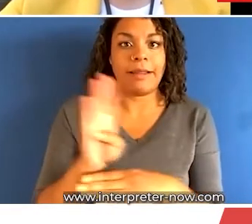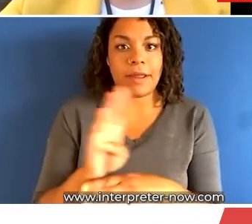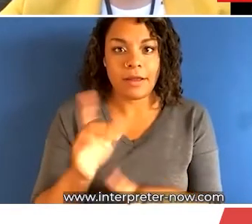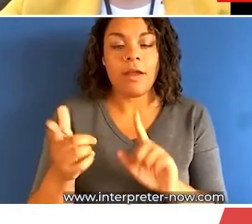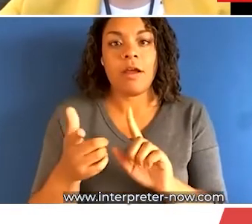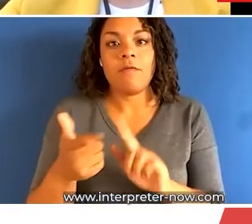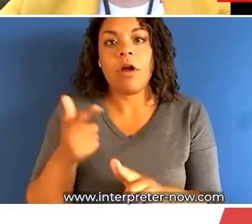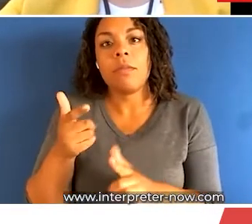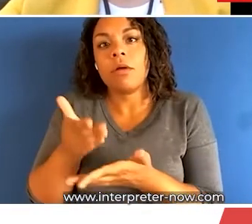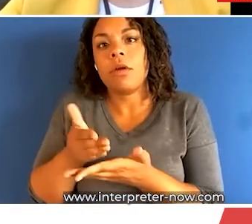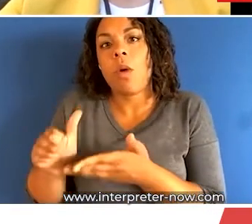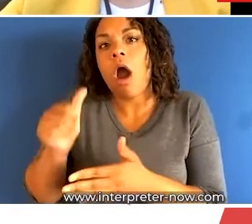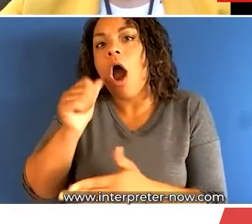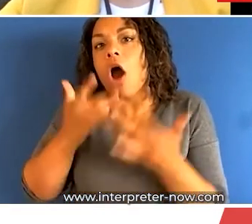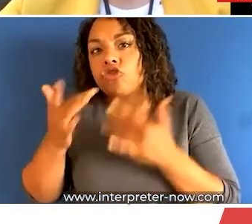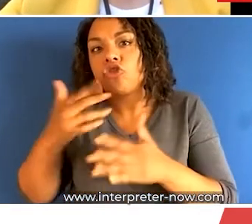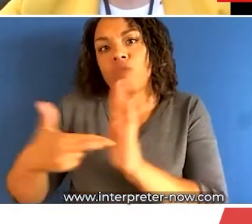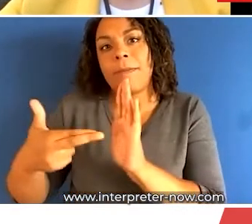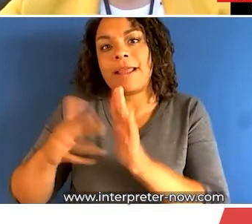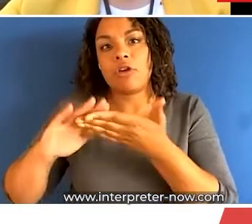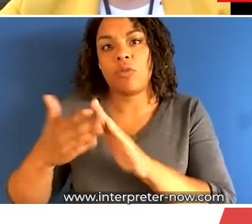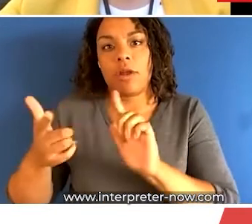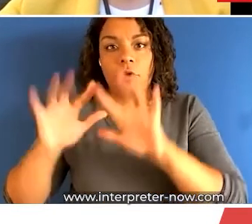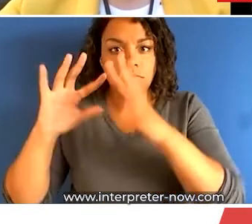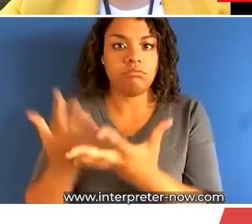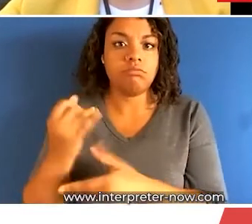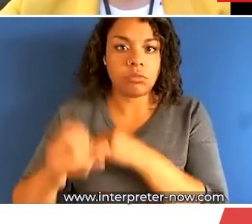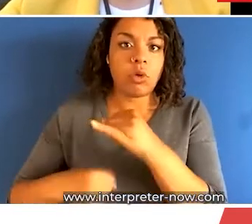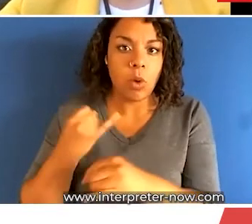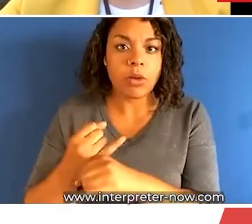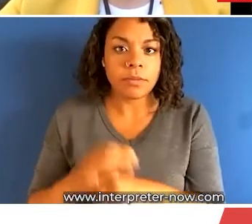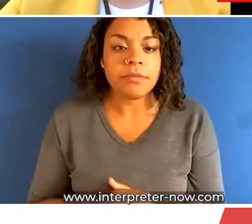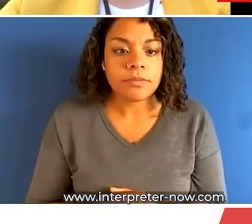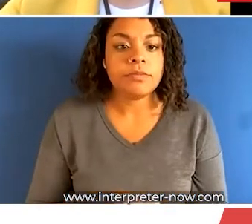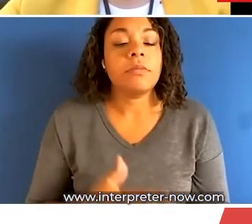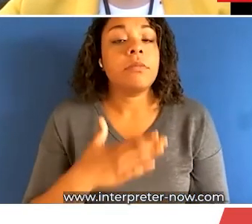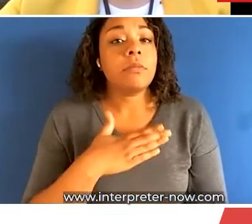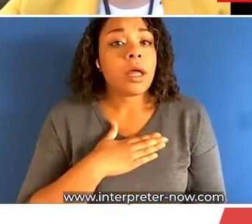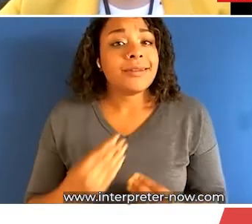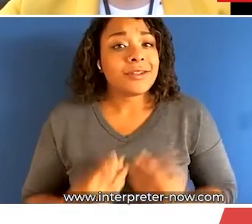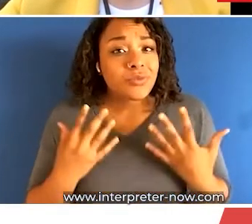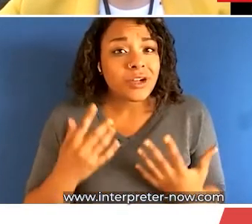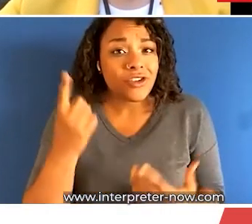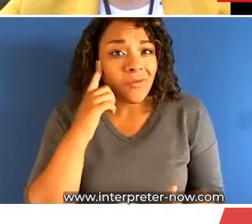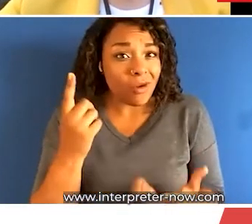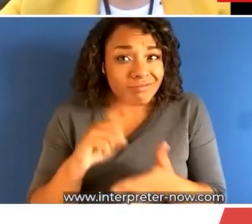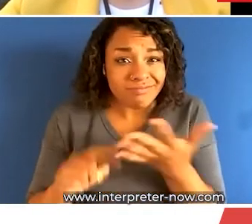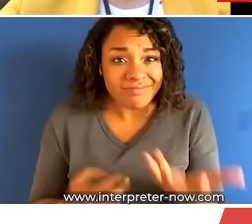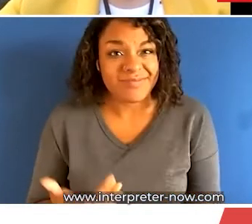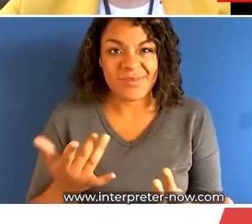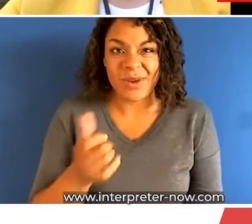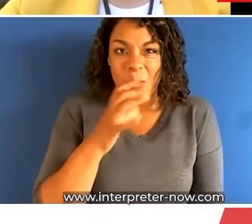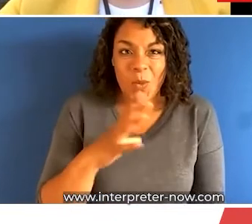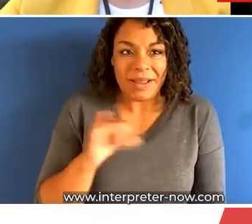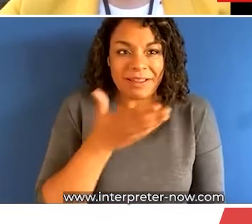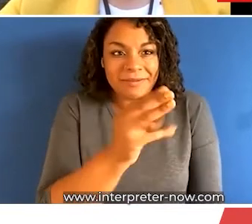businesses from underrepresented communities around the world. And my inspiration to do all of this? Well, women like Melinda,